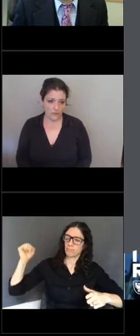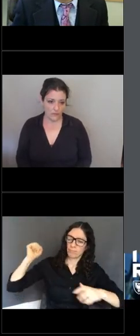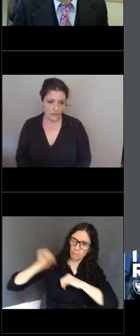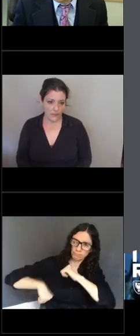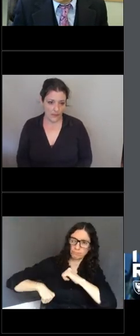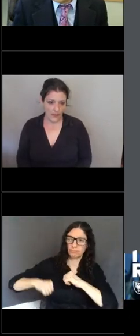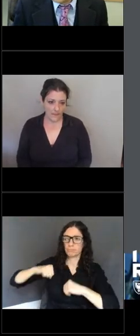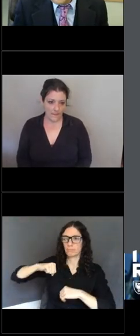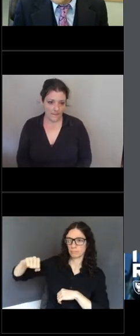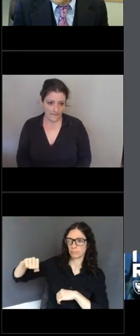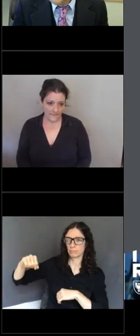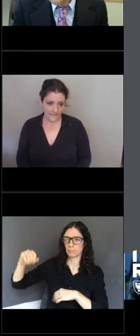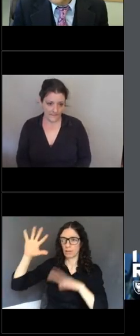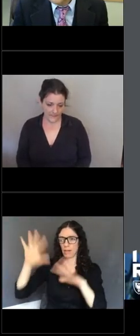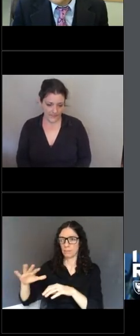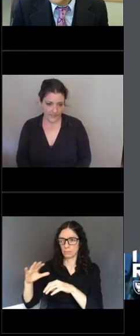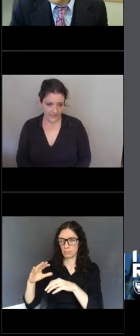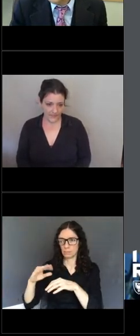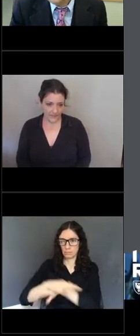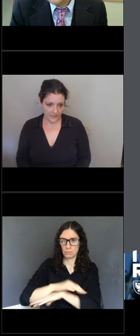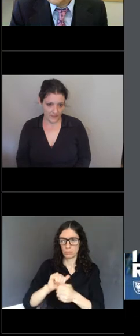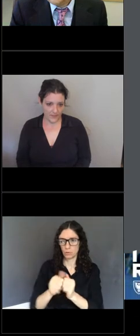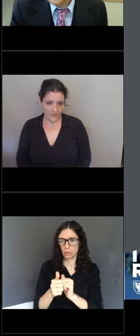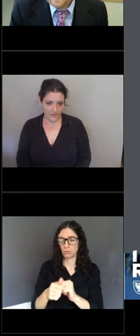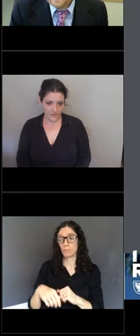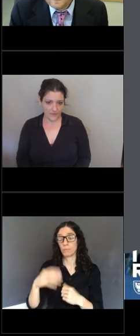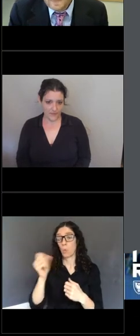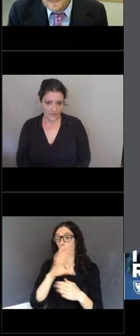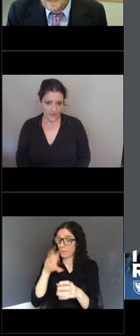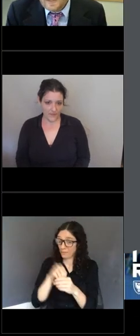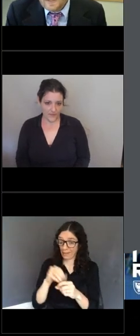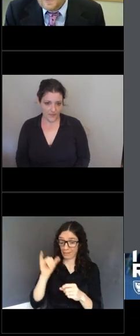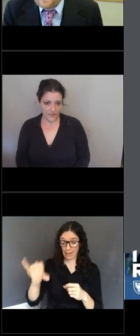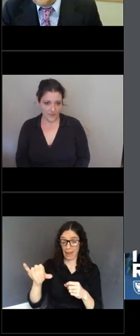the management category,